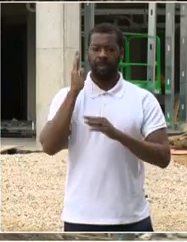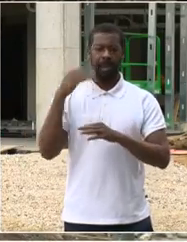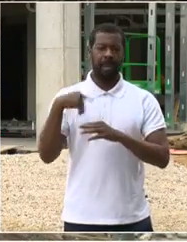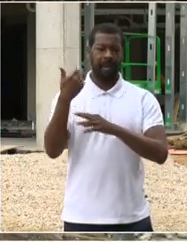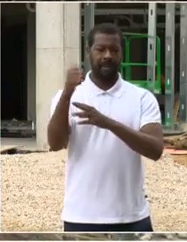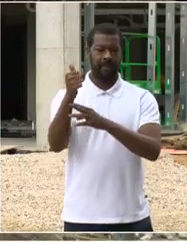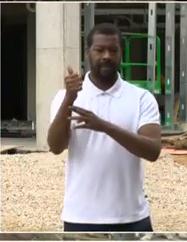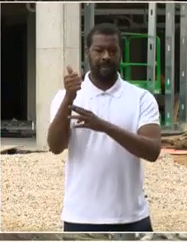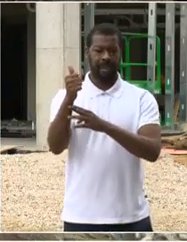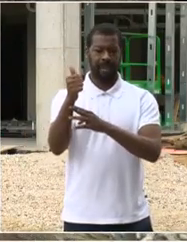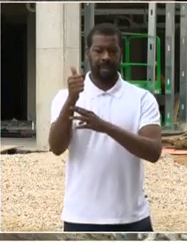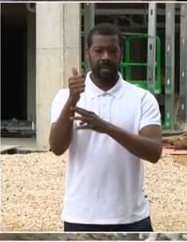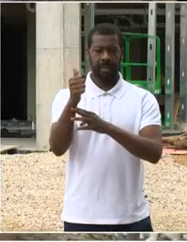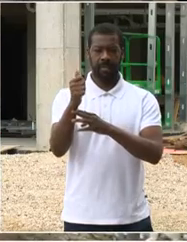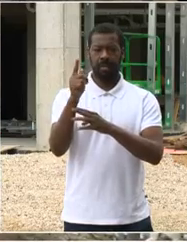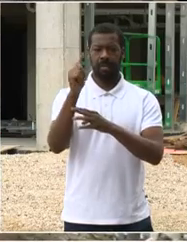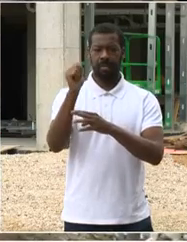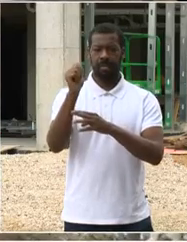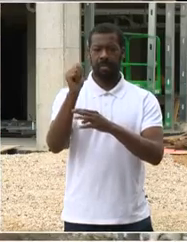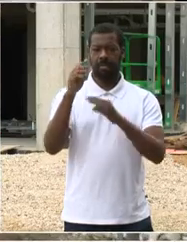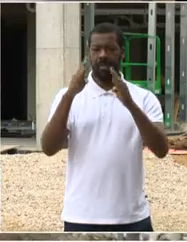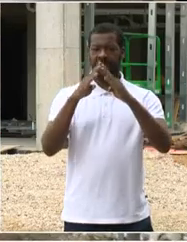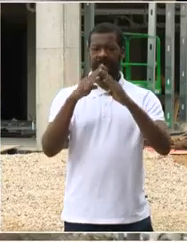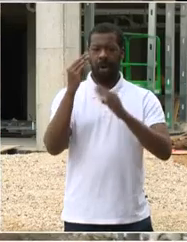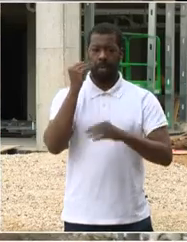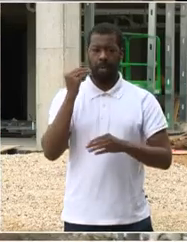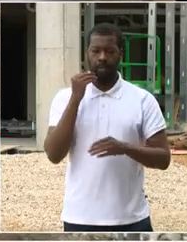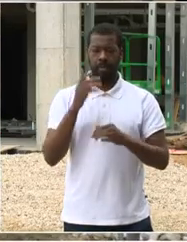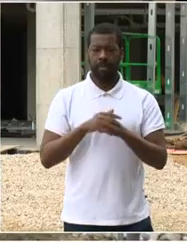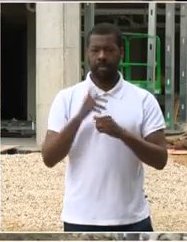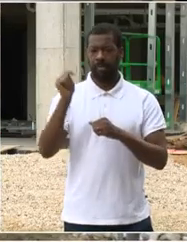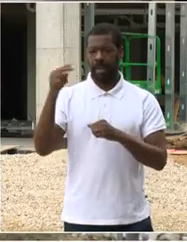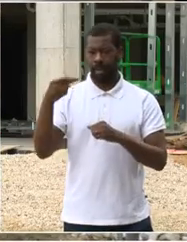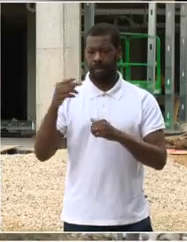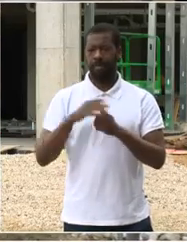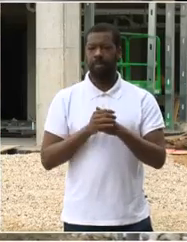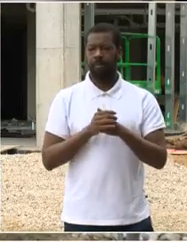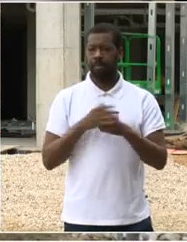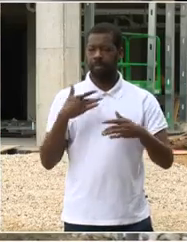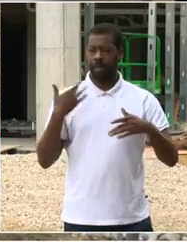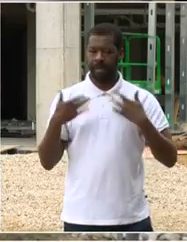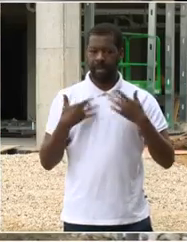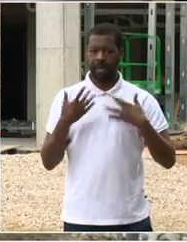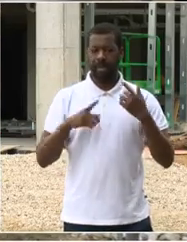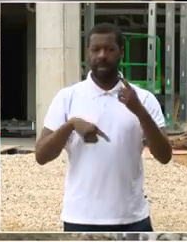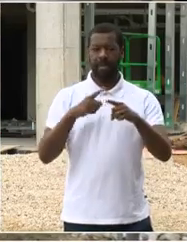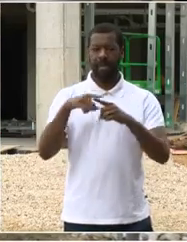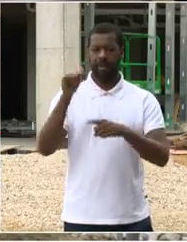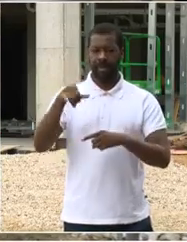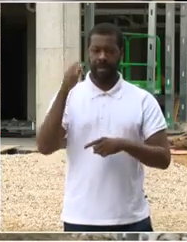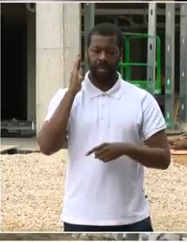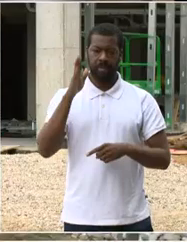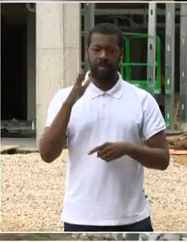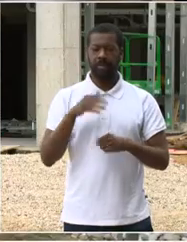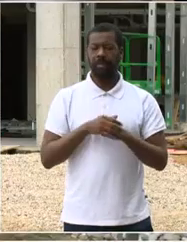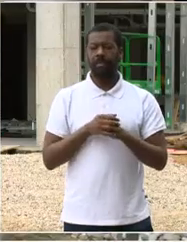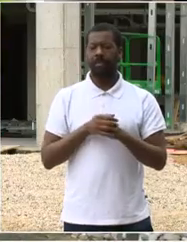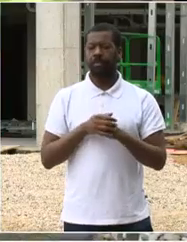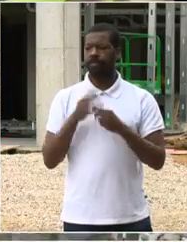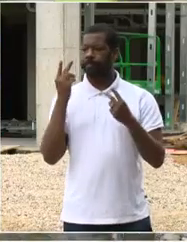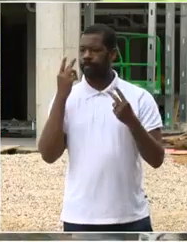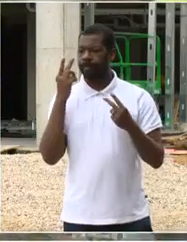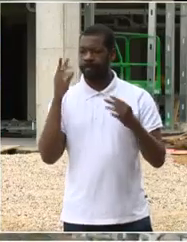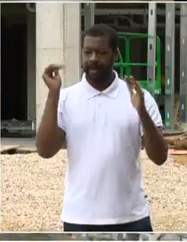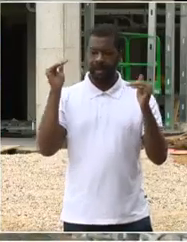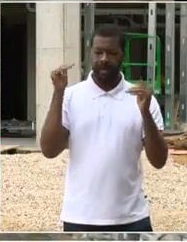units of townhomes, townhome-style homeownership. We're really excited about this, and we're looking forward to seeing